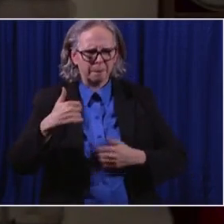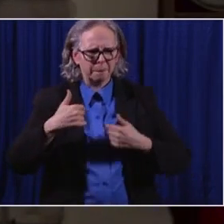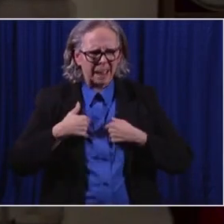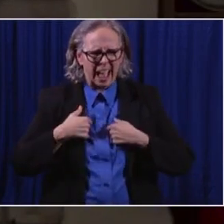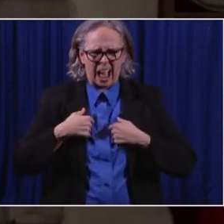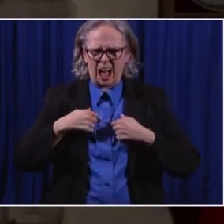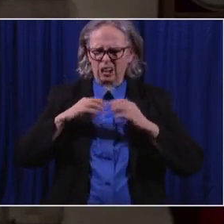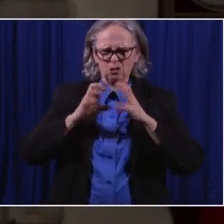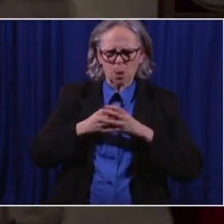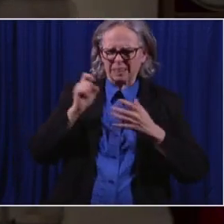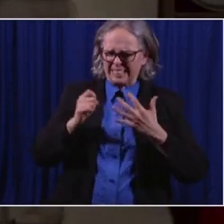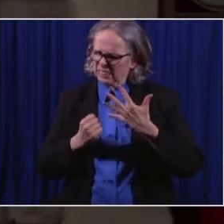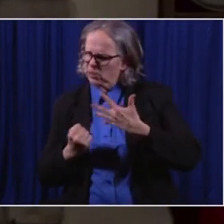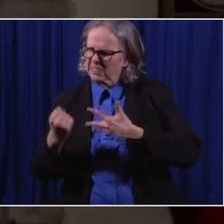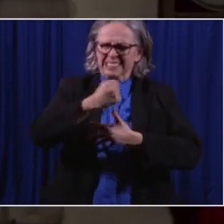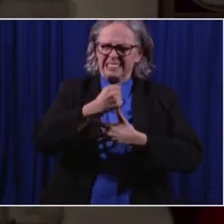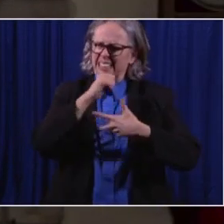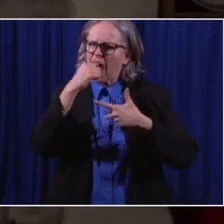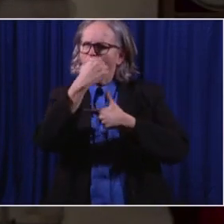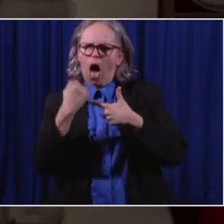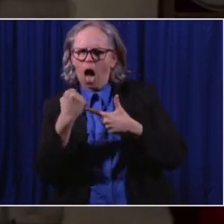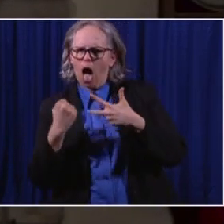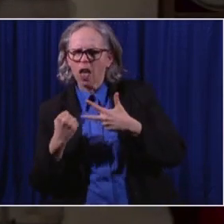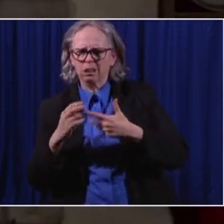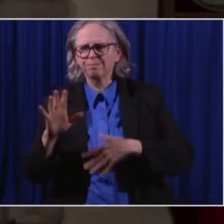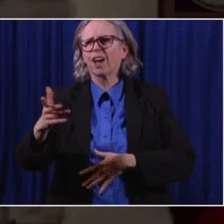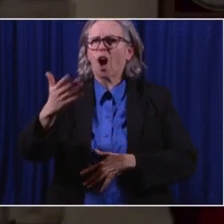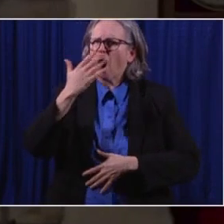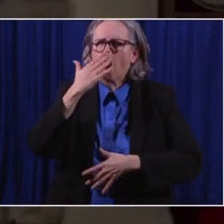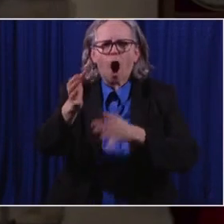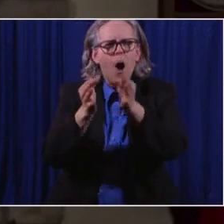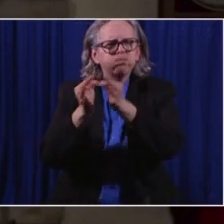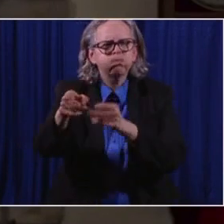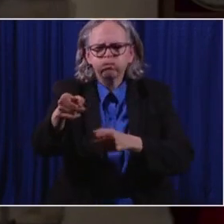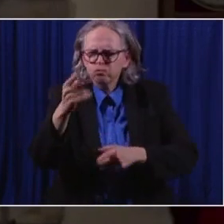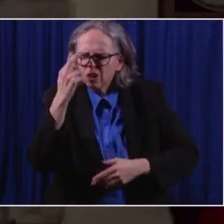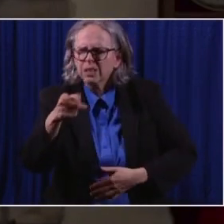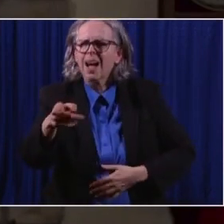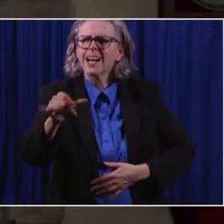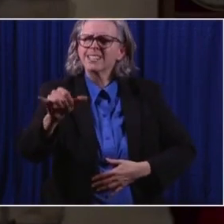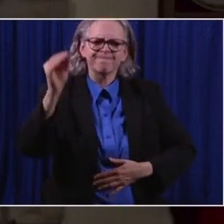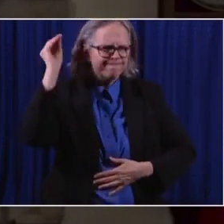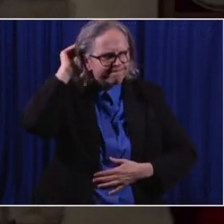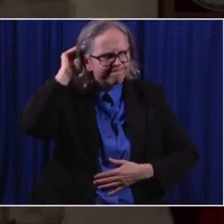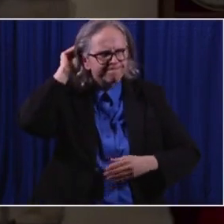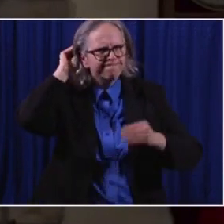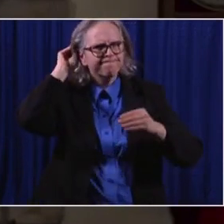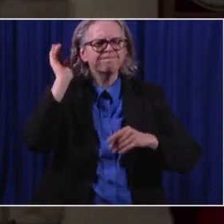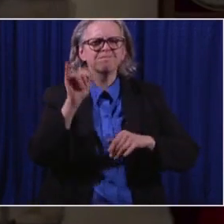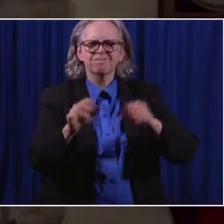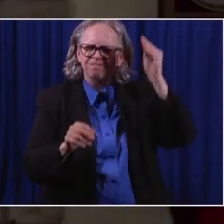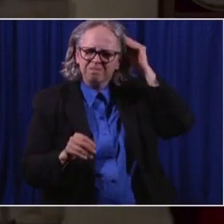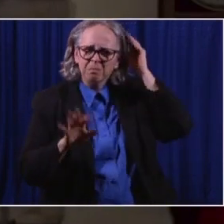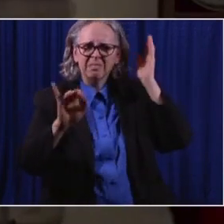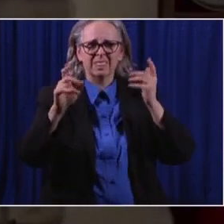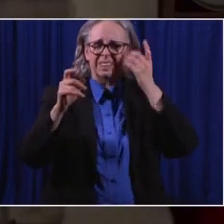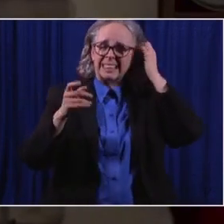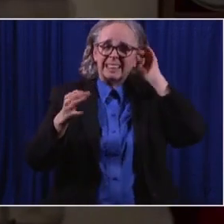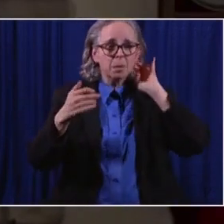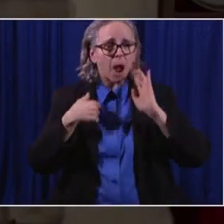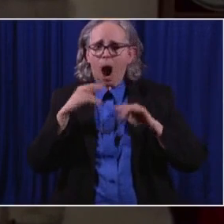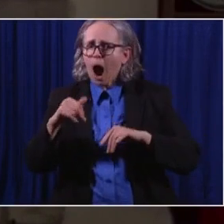the list of priorities. I mean, very good cases. And if you looked at them in a vacuum, you would say, yeah,